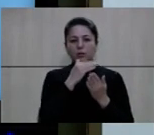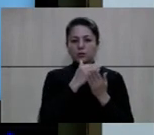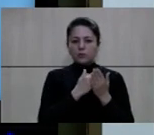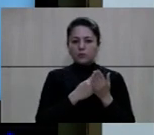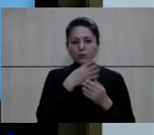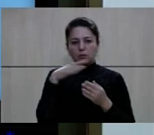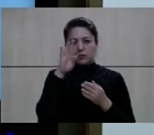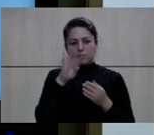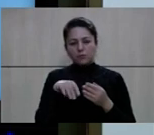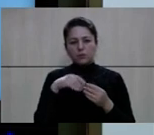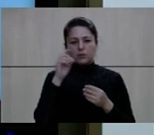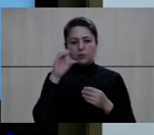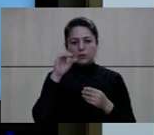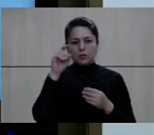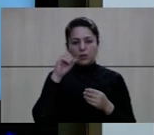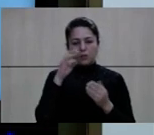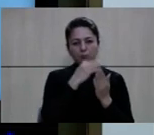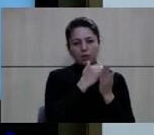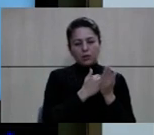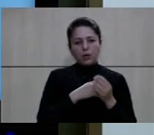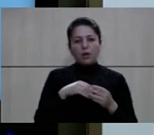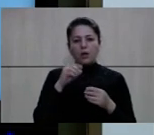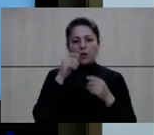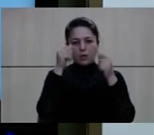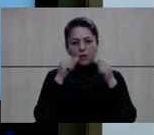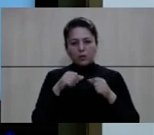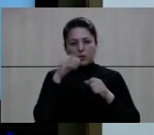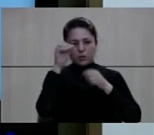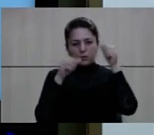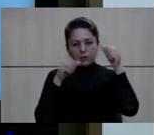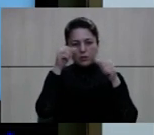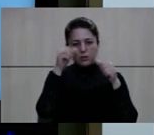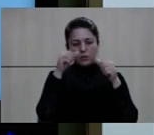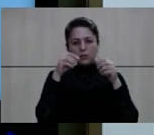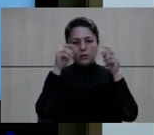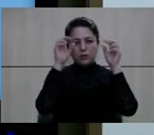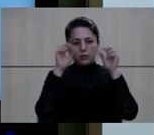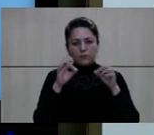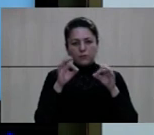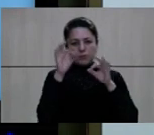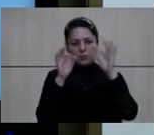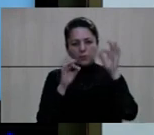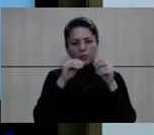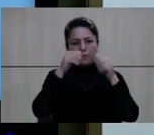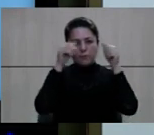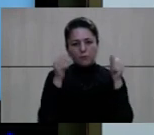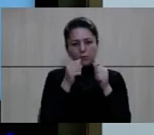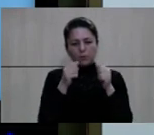chizmalar, sxemalar, kartalar, jadvallar, formulalar, hattoki yo'l belgilari ichida